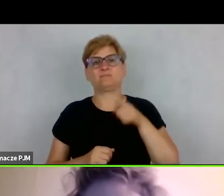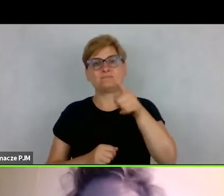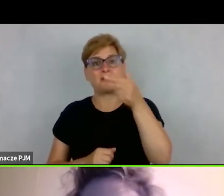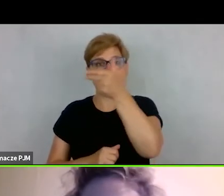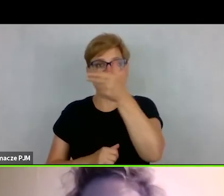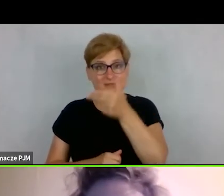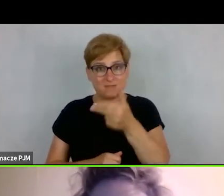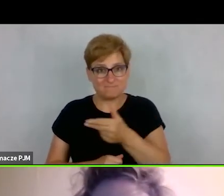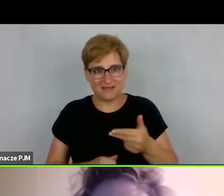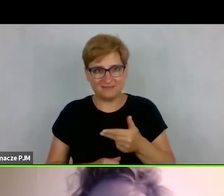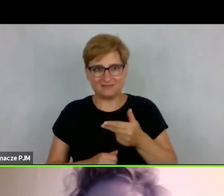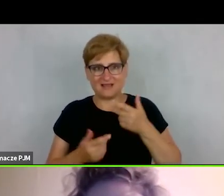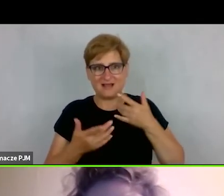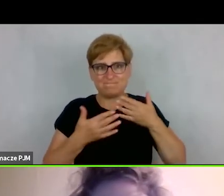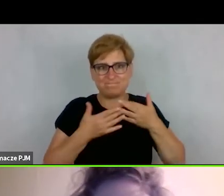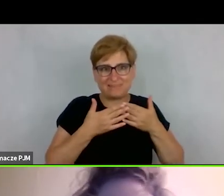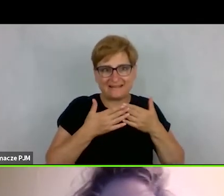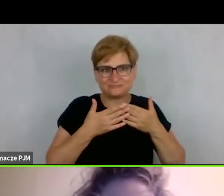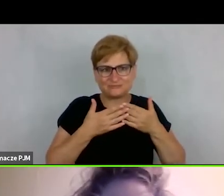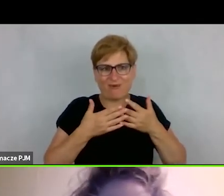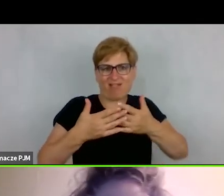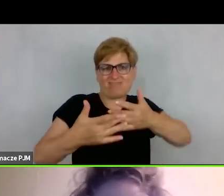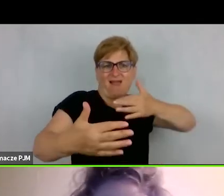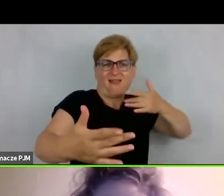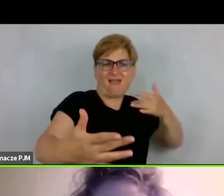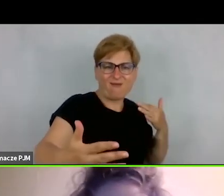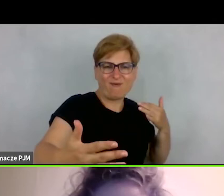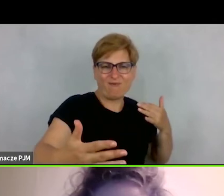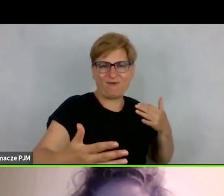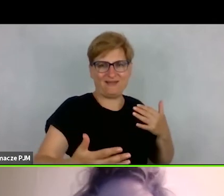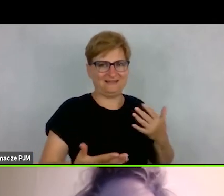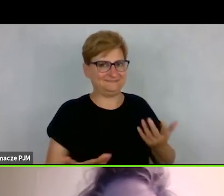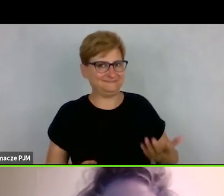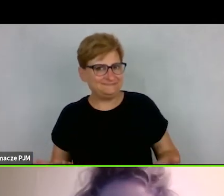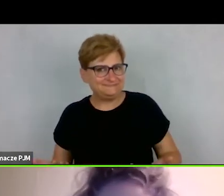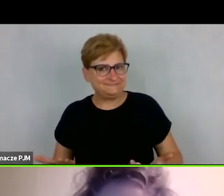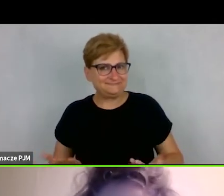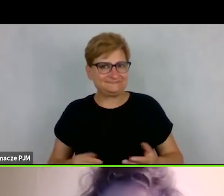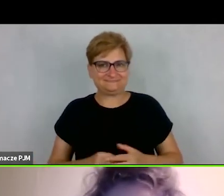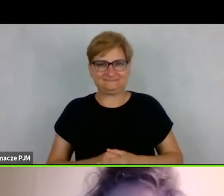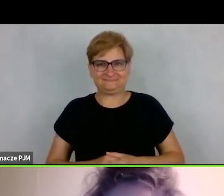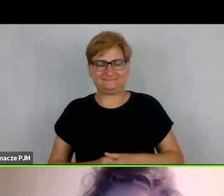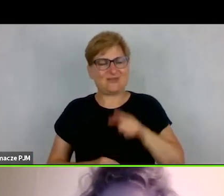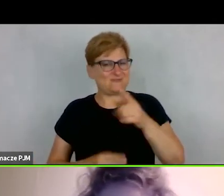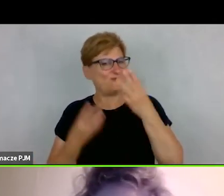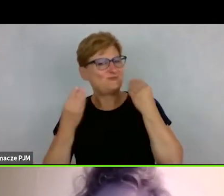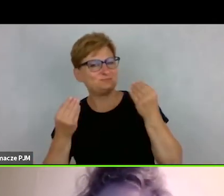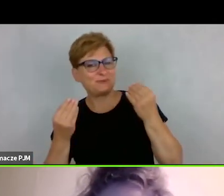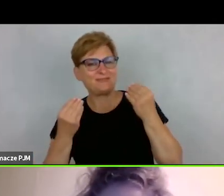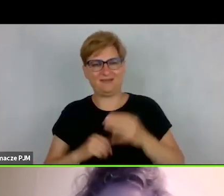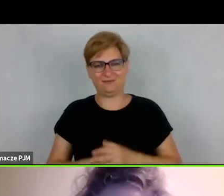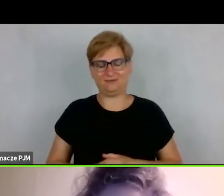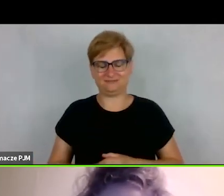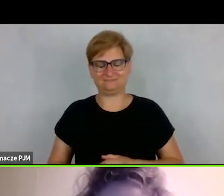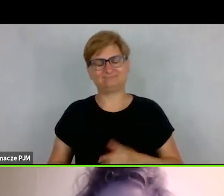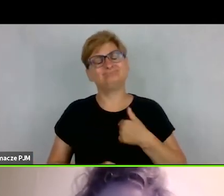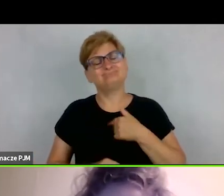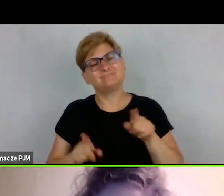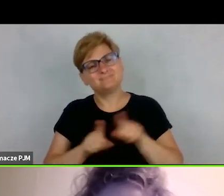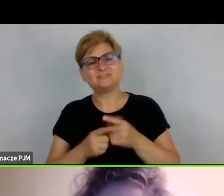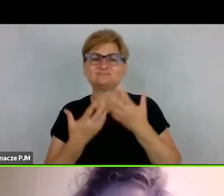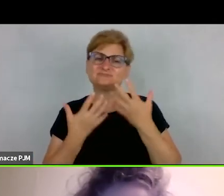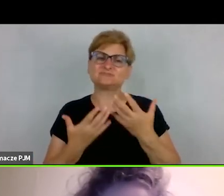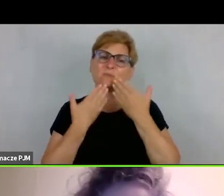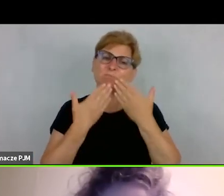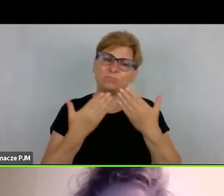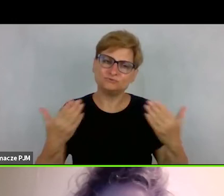amazing. I also would like to thank very much three person who make this